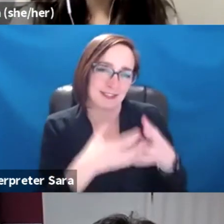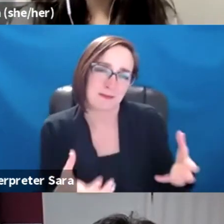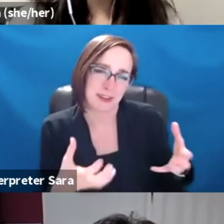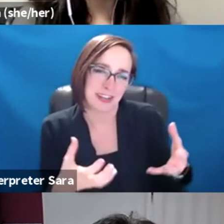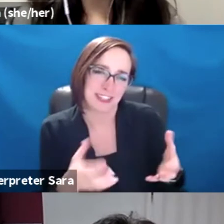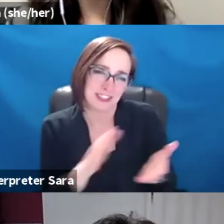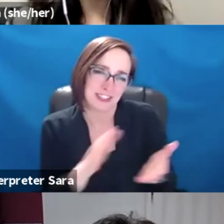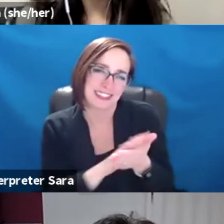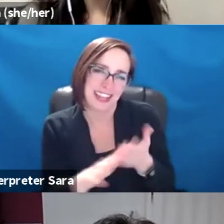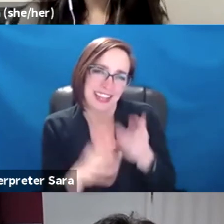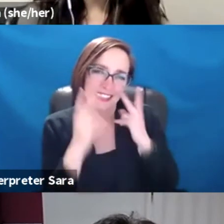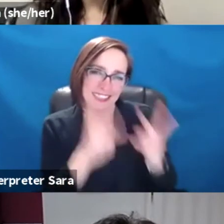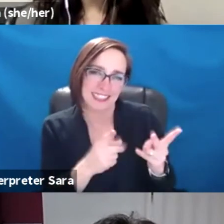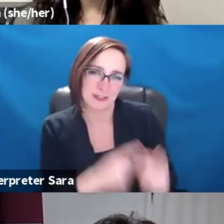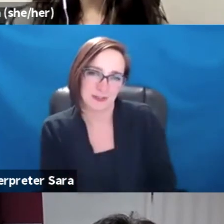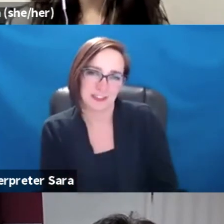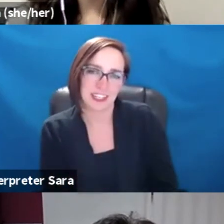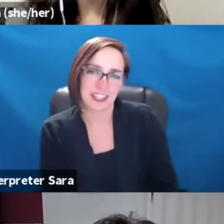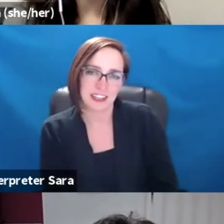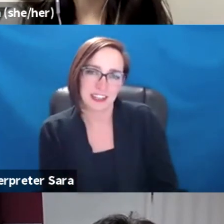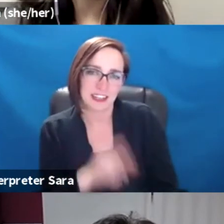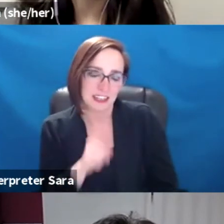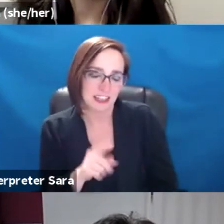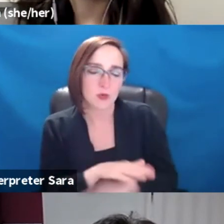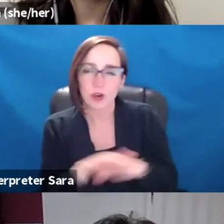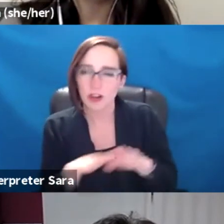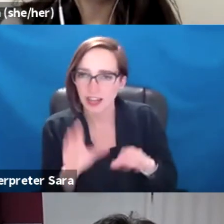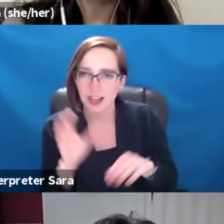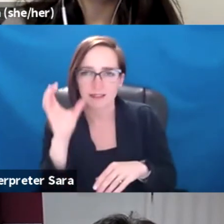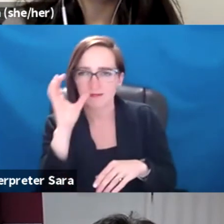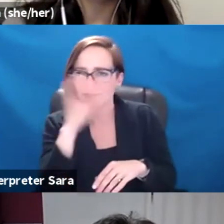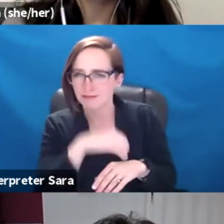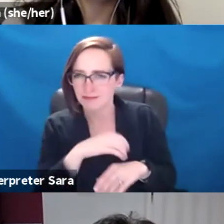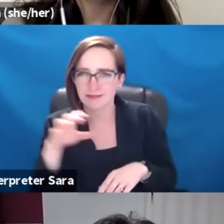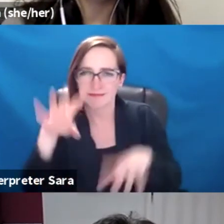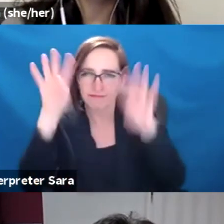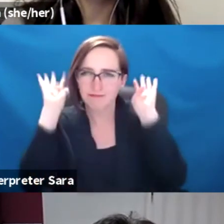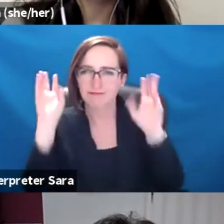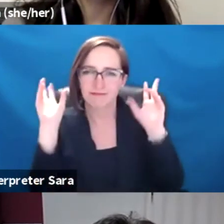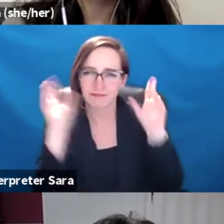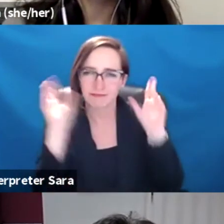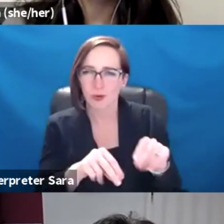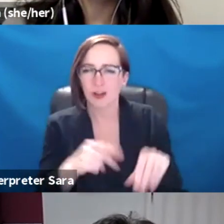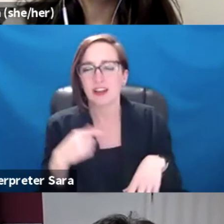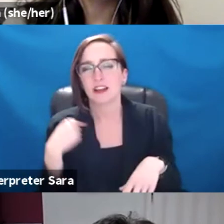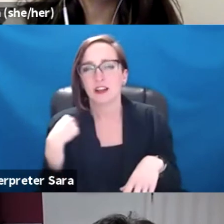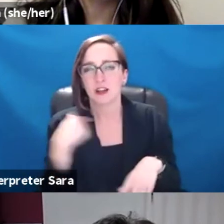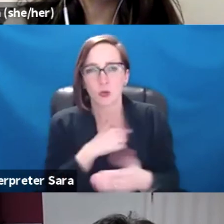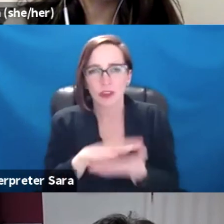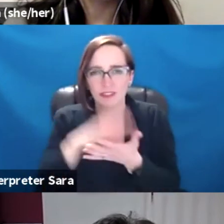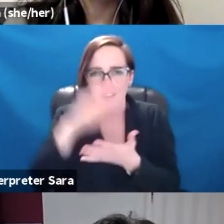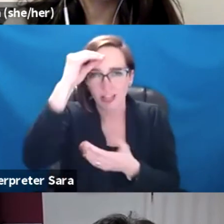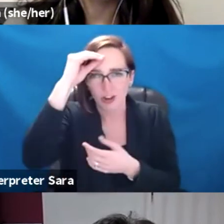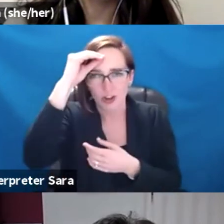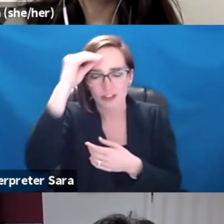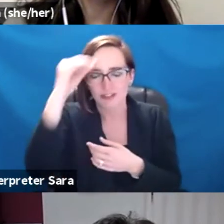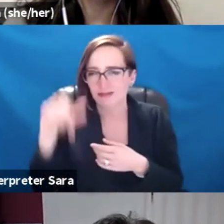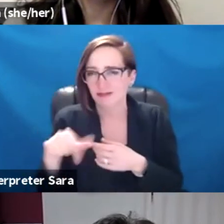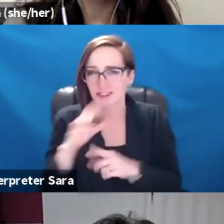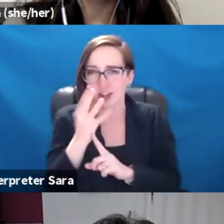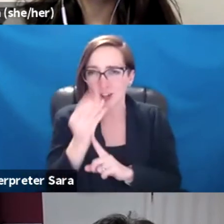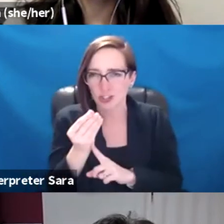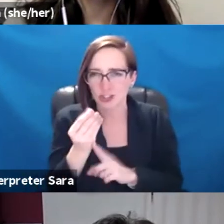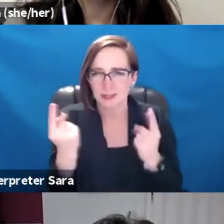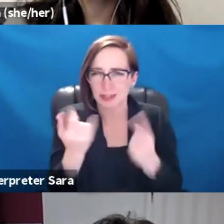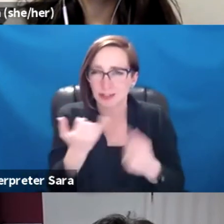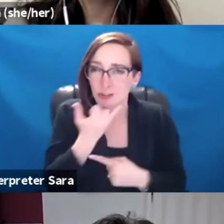seeing you. You are not a freak. We have learned in our culture that there is something wrong with grieving. There is not. There's